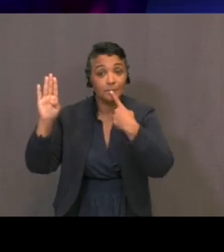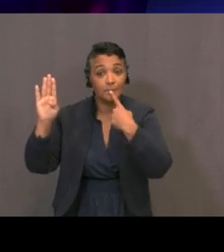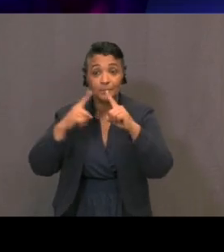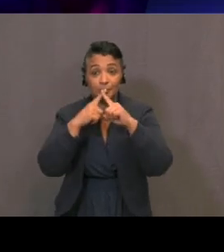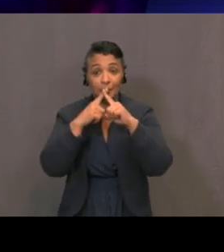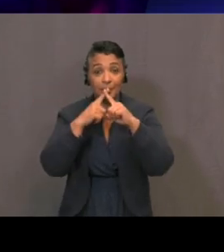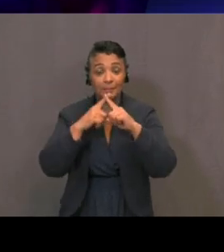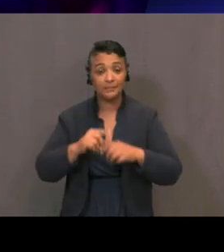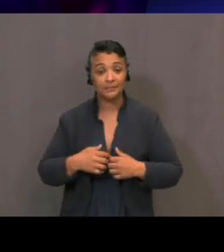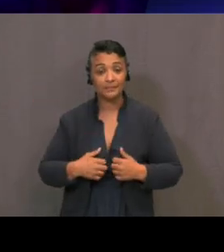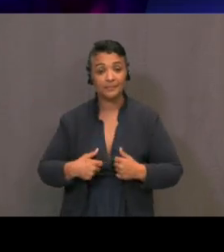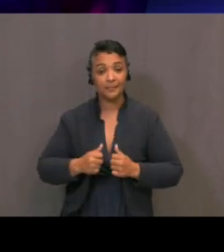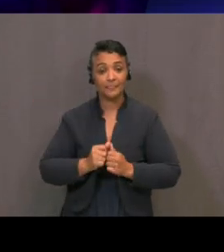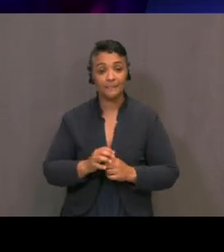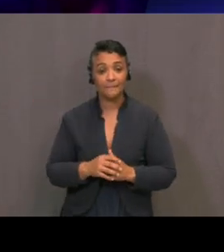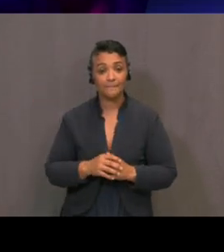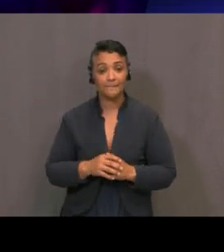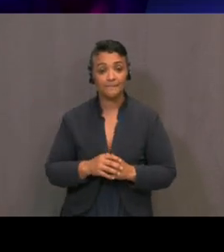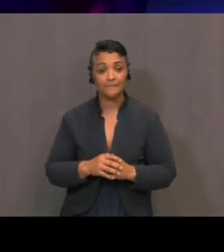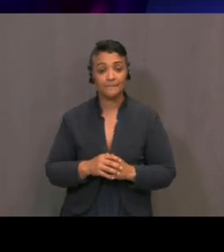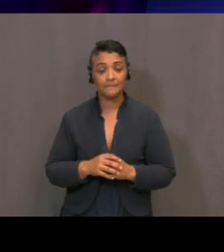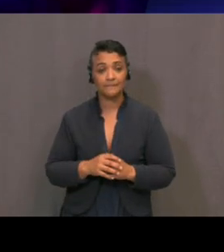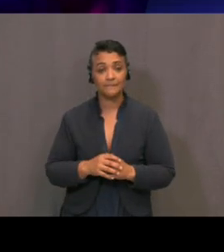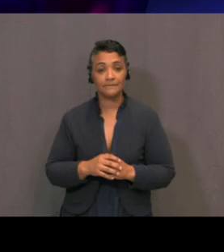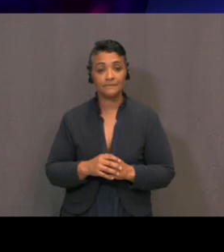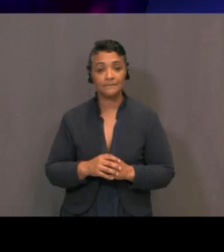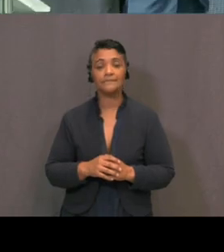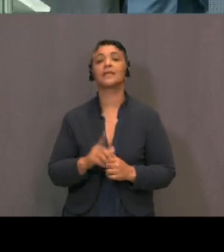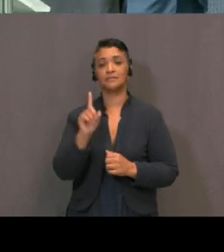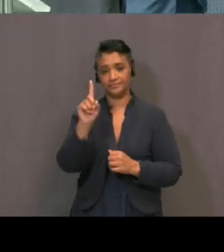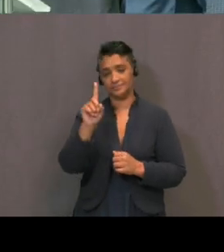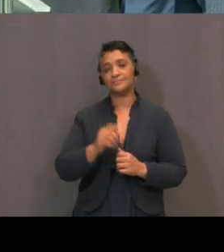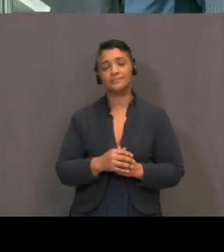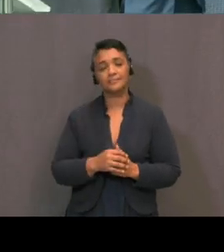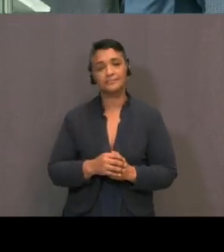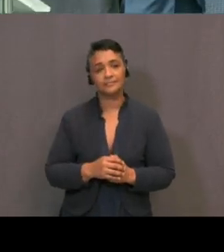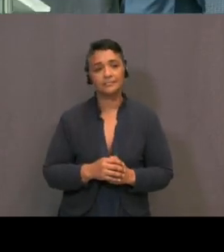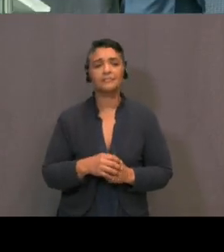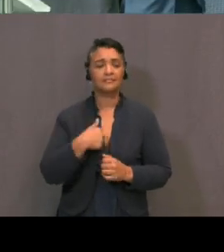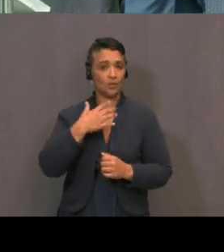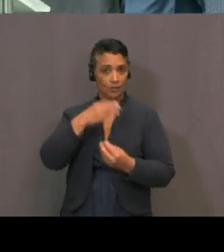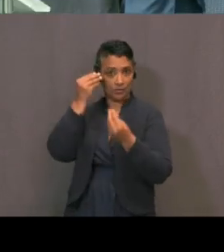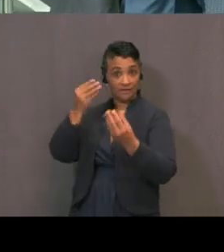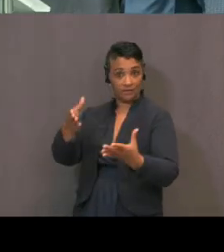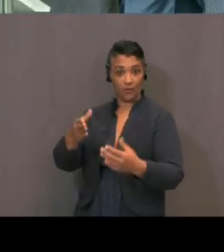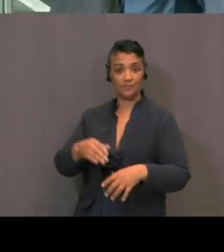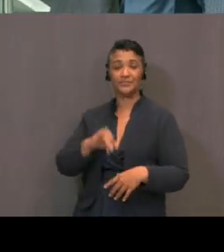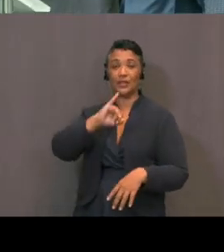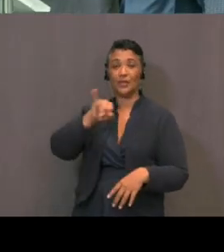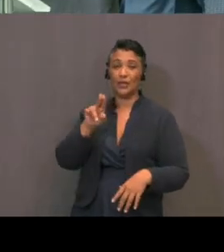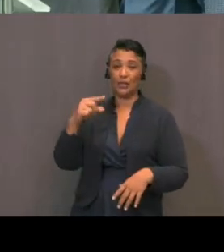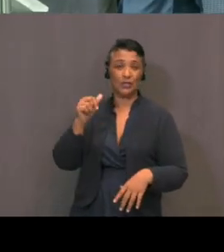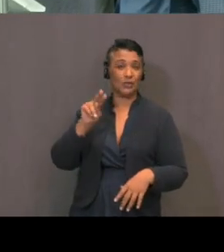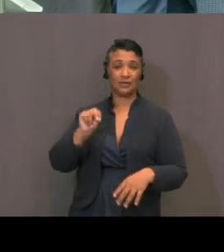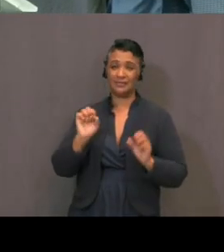Just a second, yeah. Yeah. I just wanted to mention that Jürgen unfortunately had no